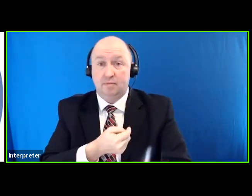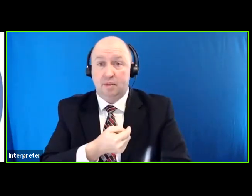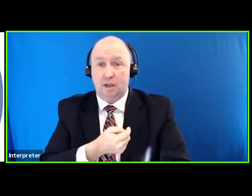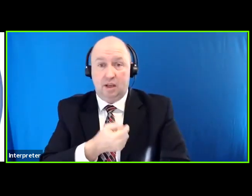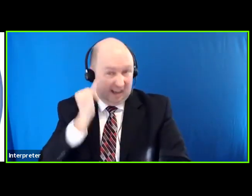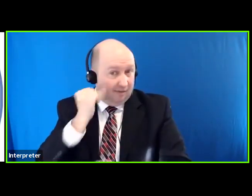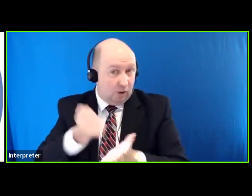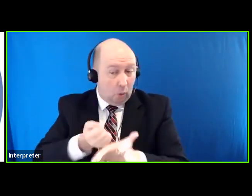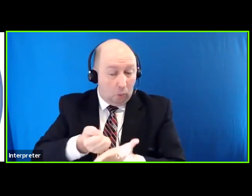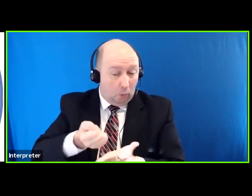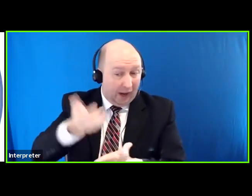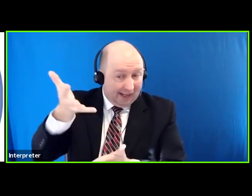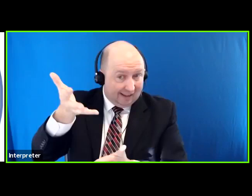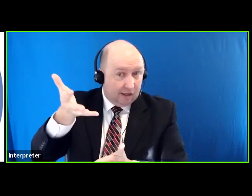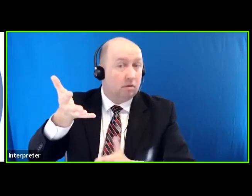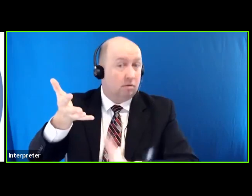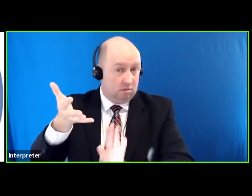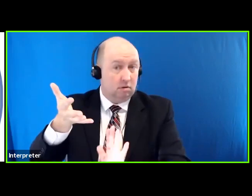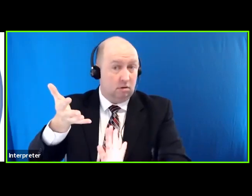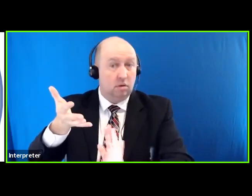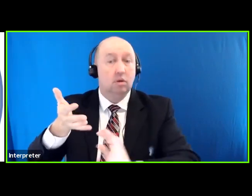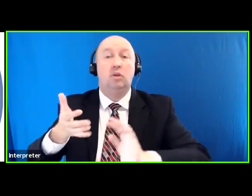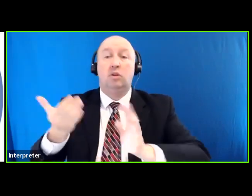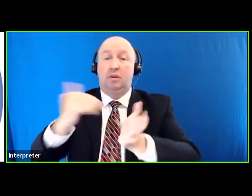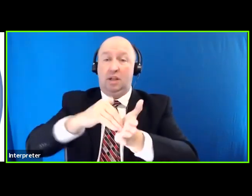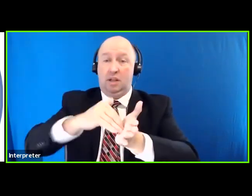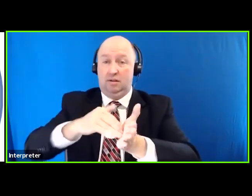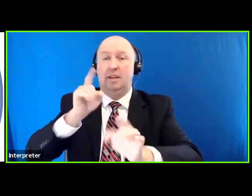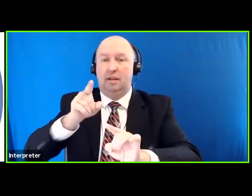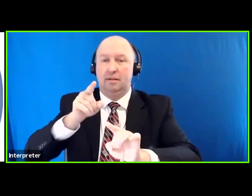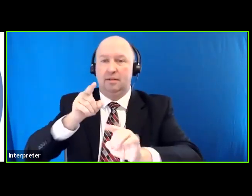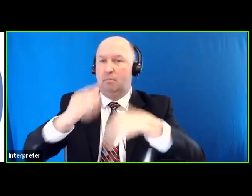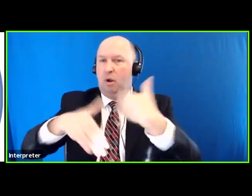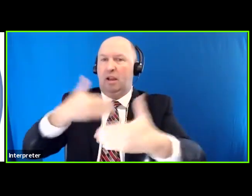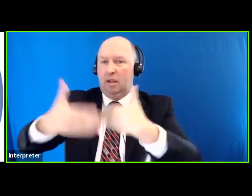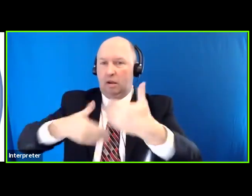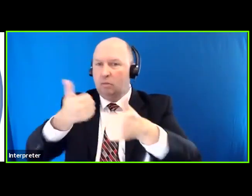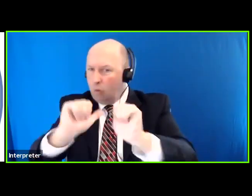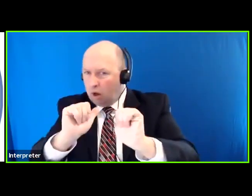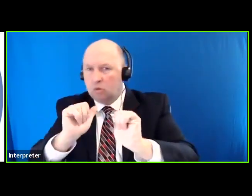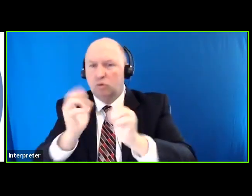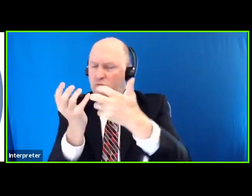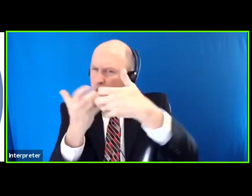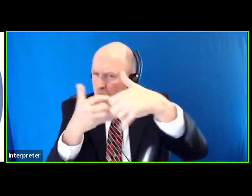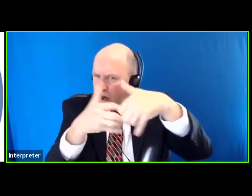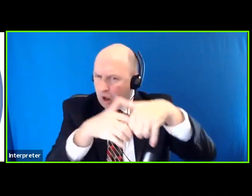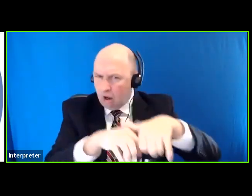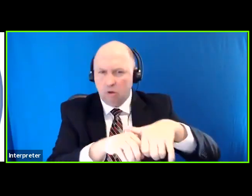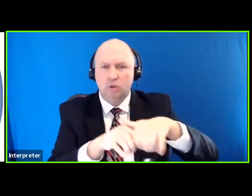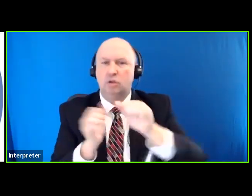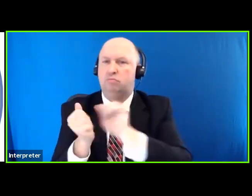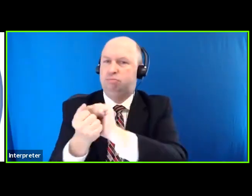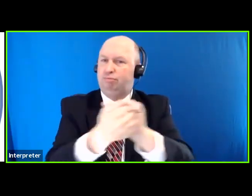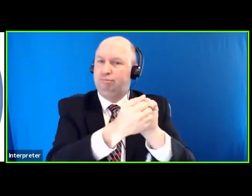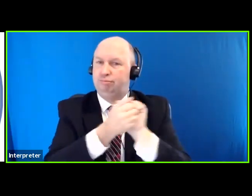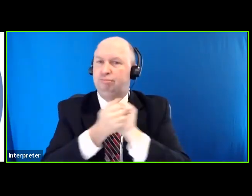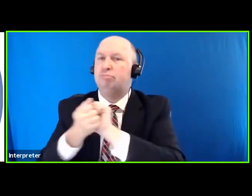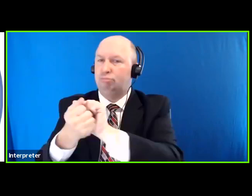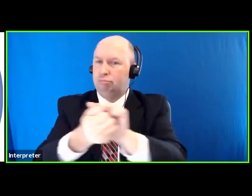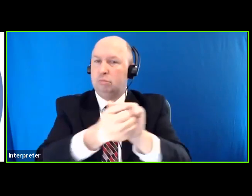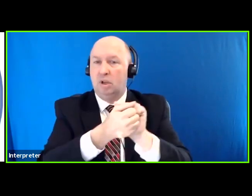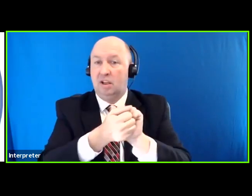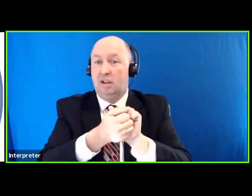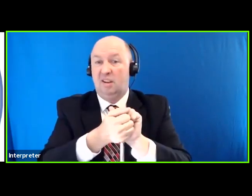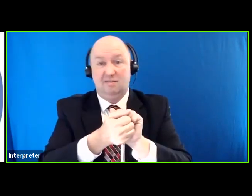dose. And so we are working on that very process to see how we can, again, work together if anybody does have trouble. But